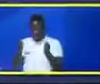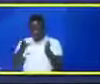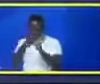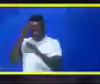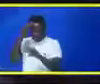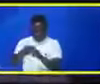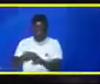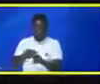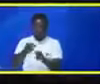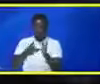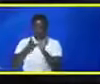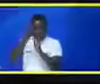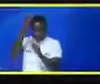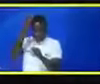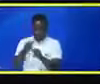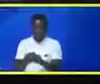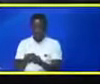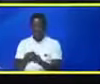of Jesus Christ.